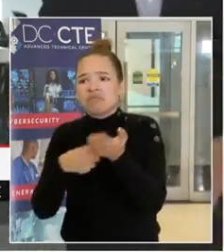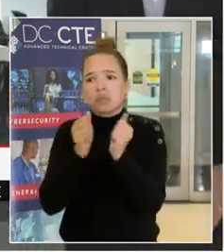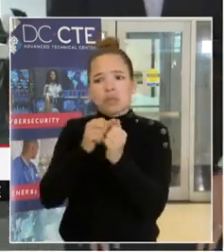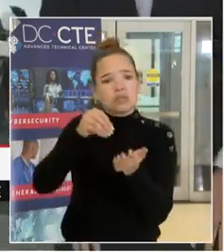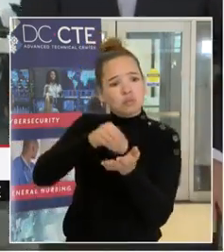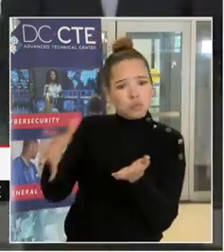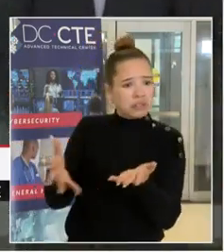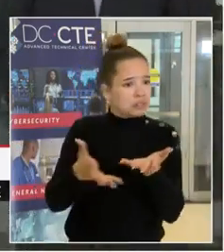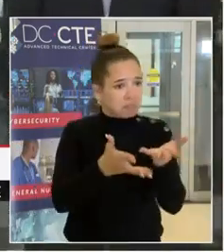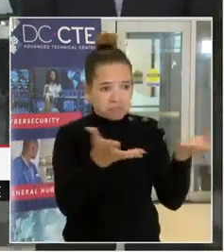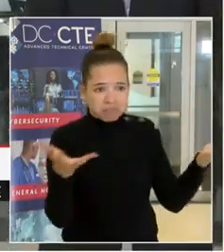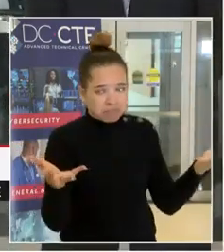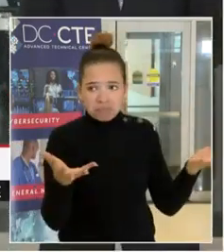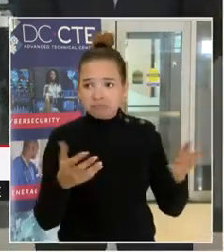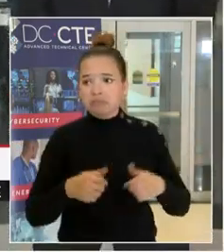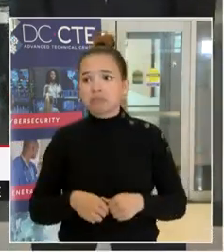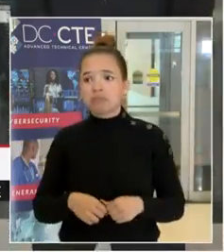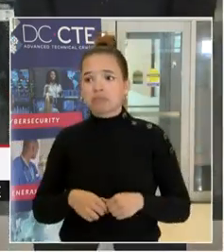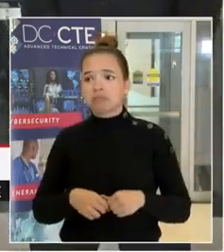Sam? Mayor, how